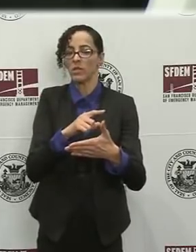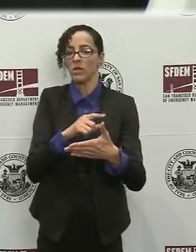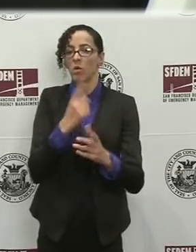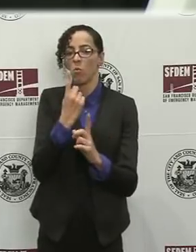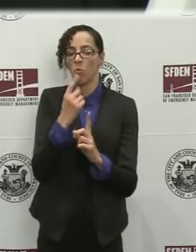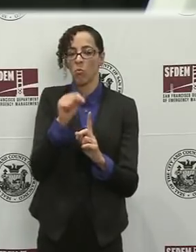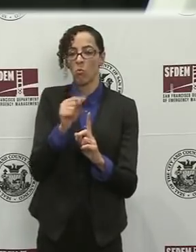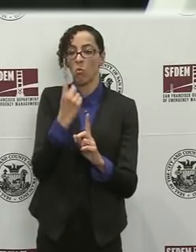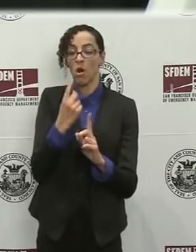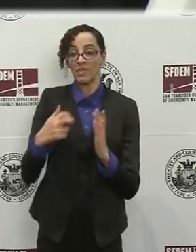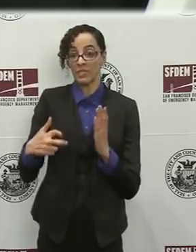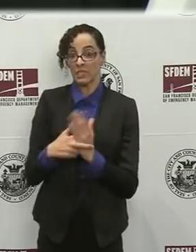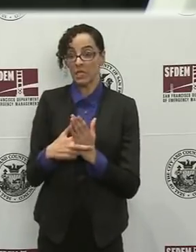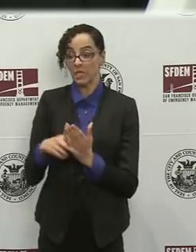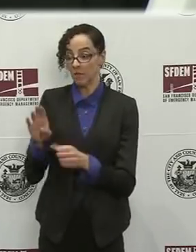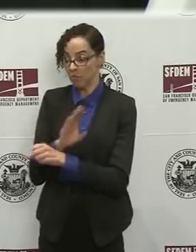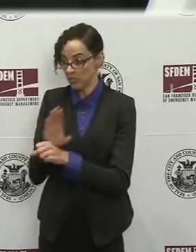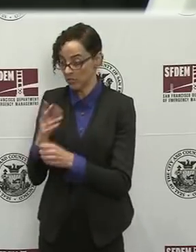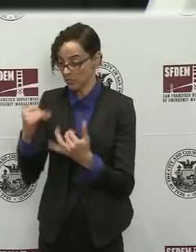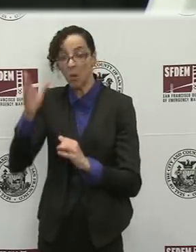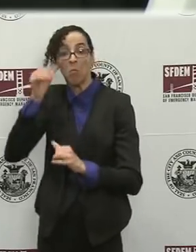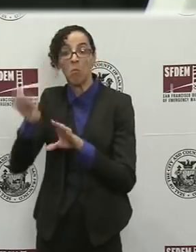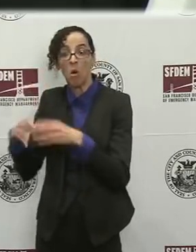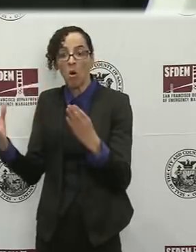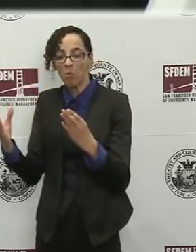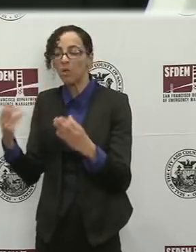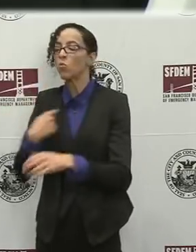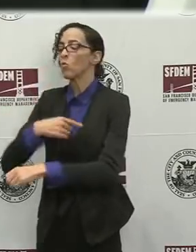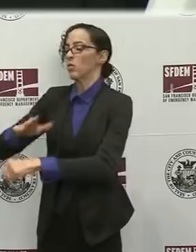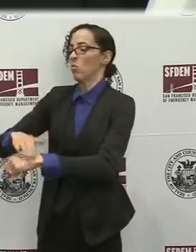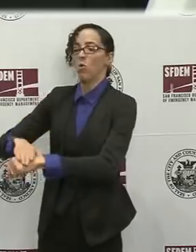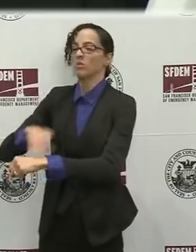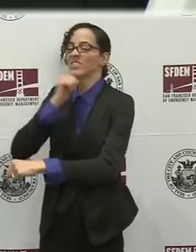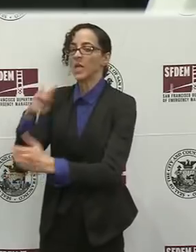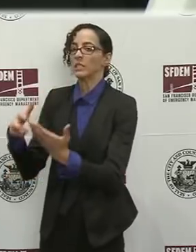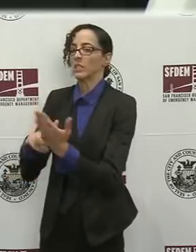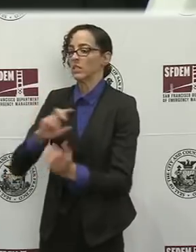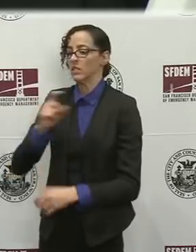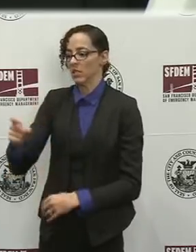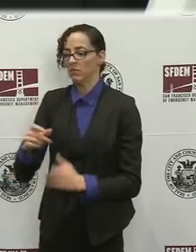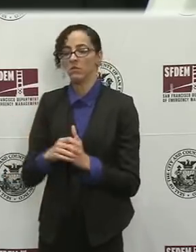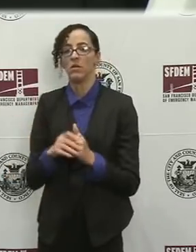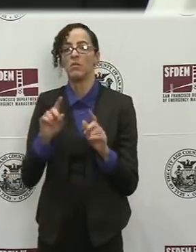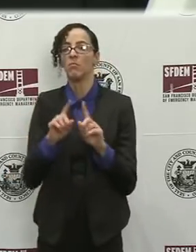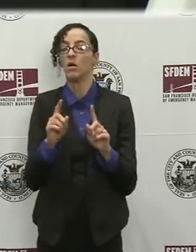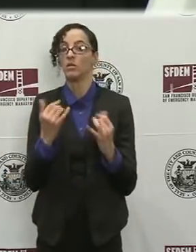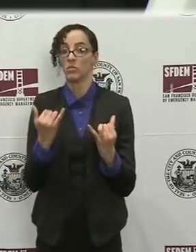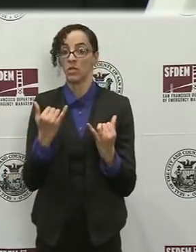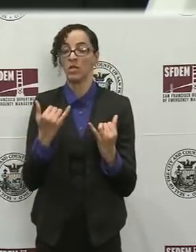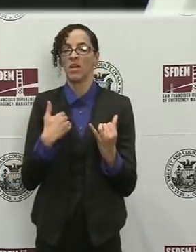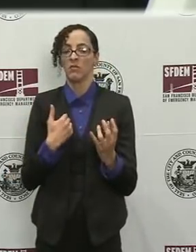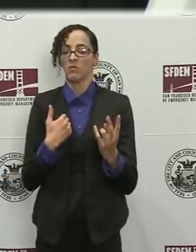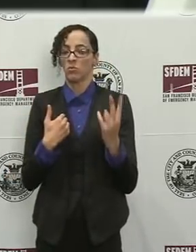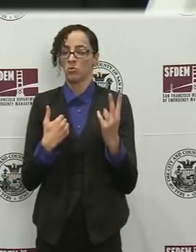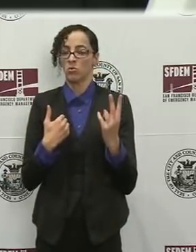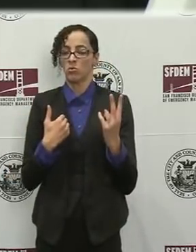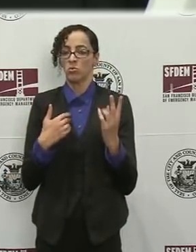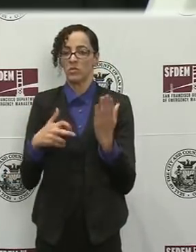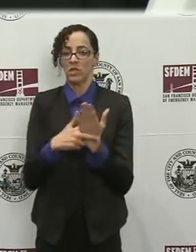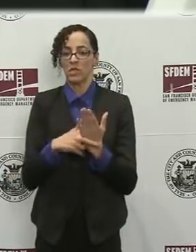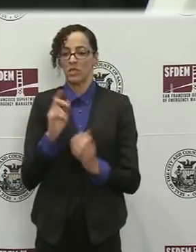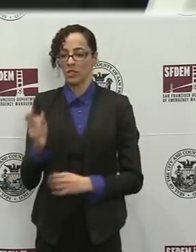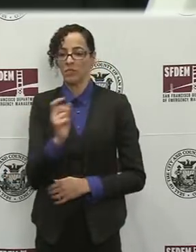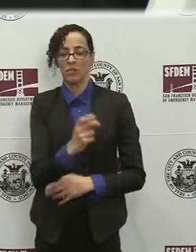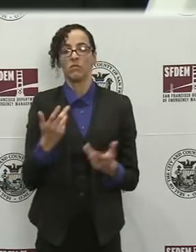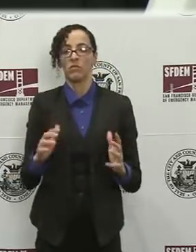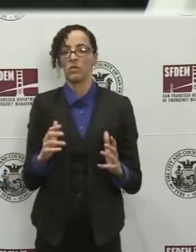actually warned and admonished and closed, so it was not cited. But to date, we have 2 citations of 2 individuals. There have been